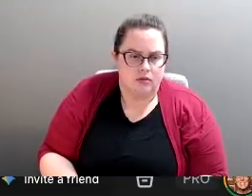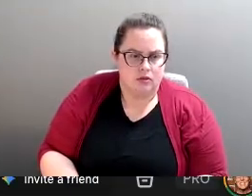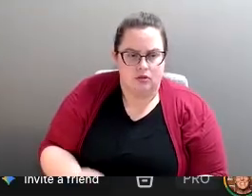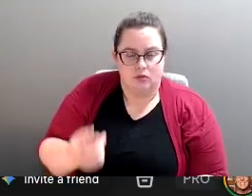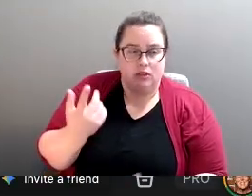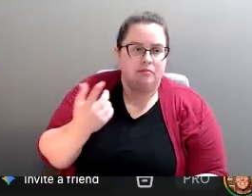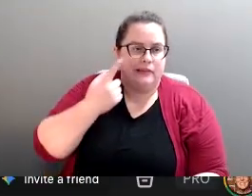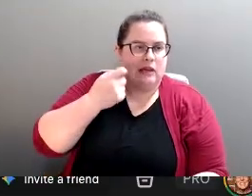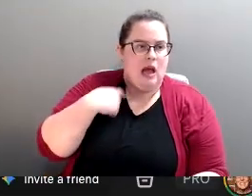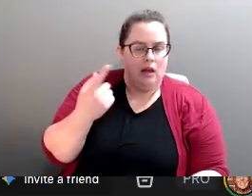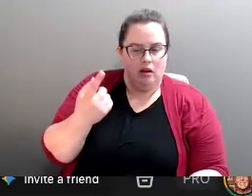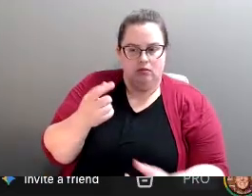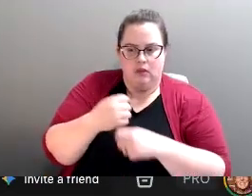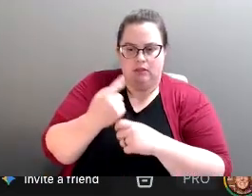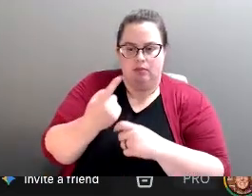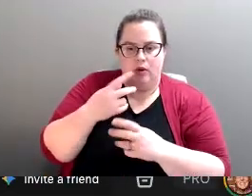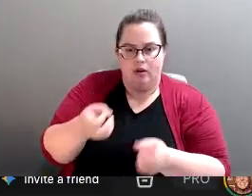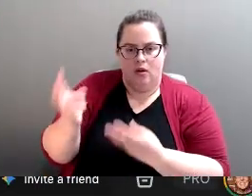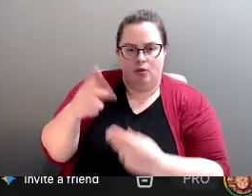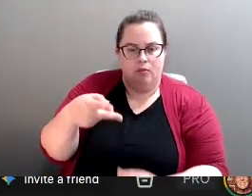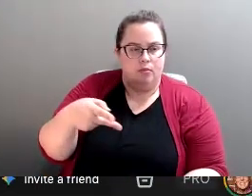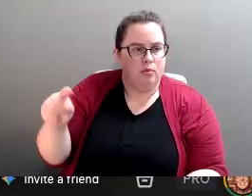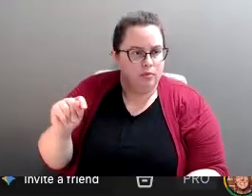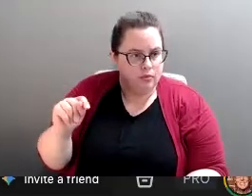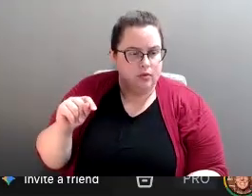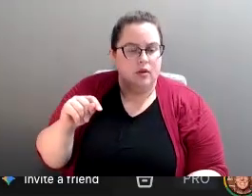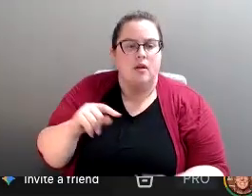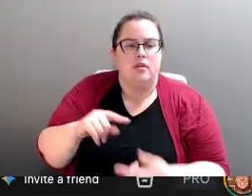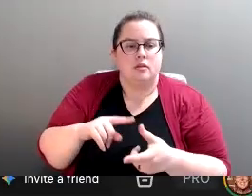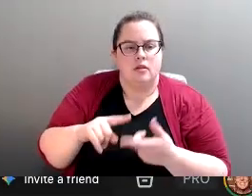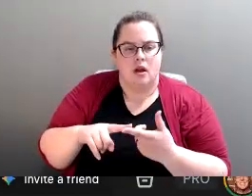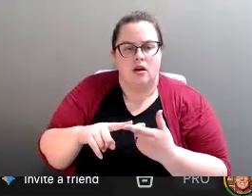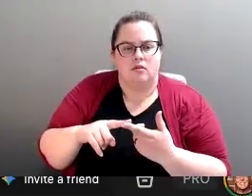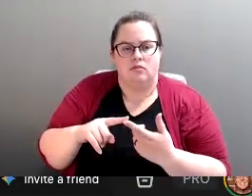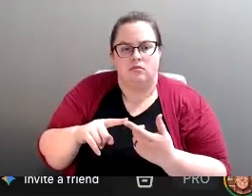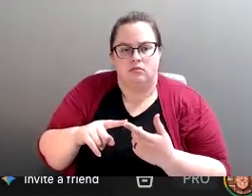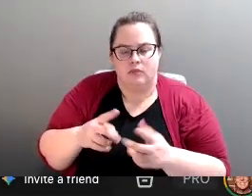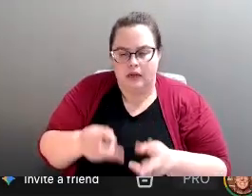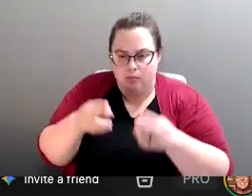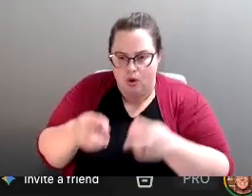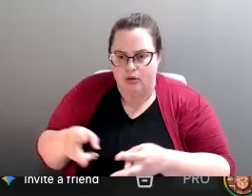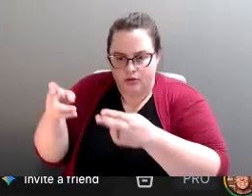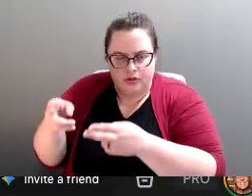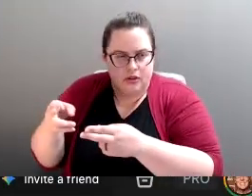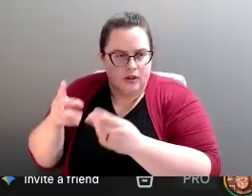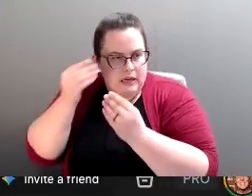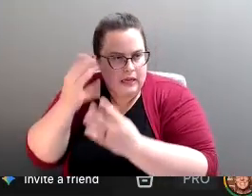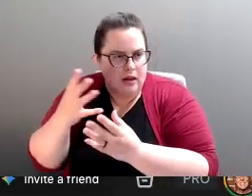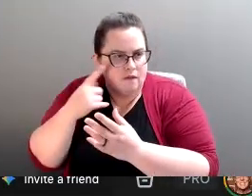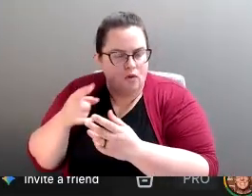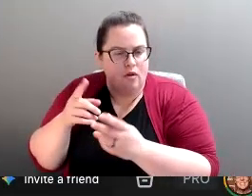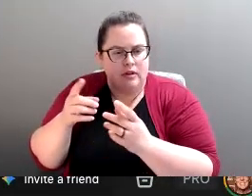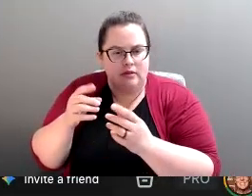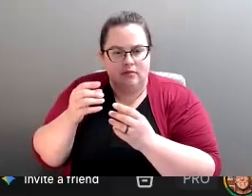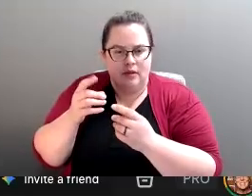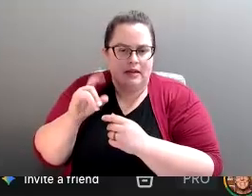to upload a PPT and then like parse all that data to kind of create some like data driven